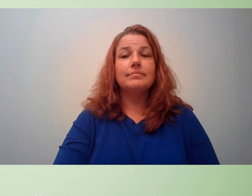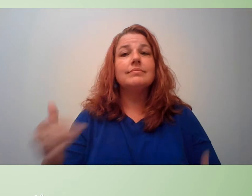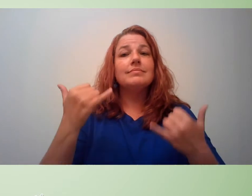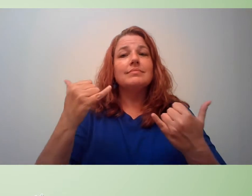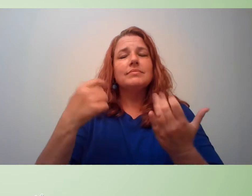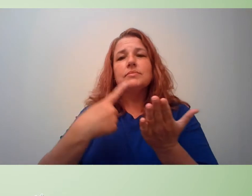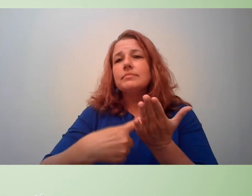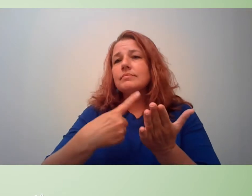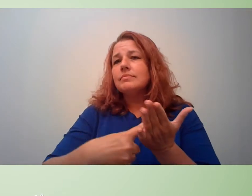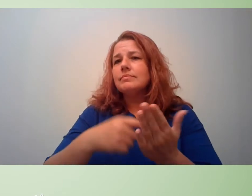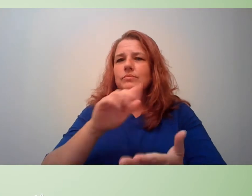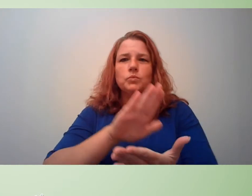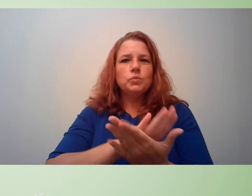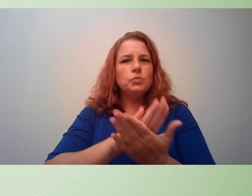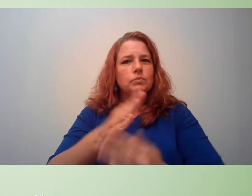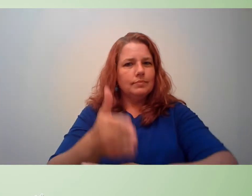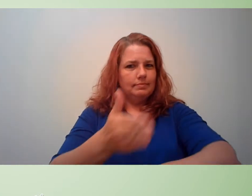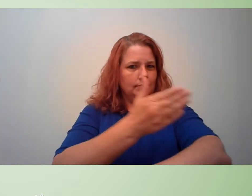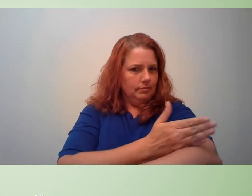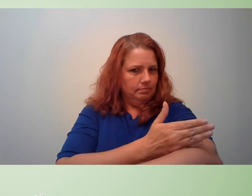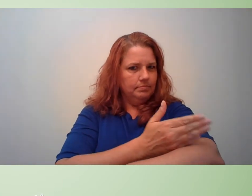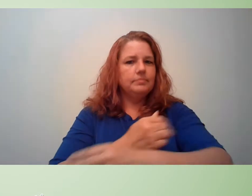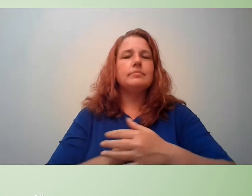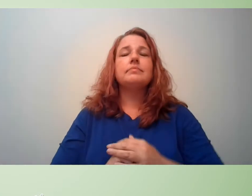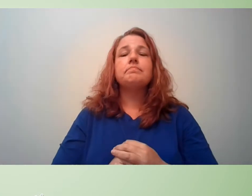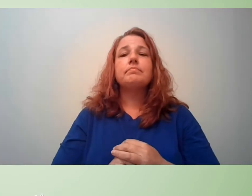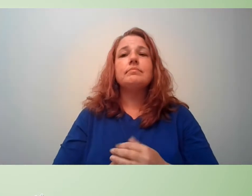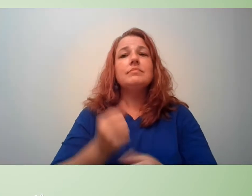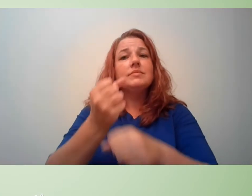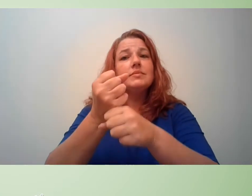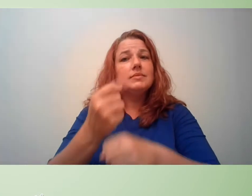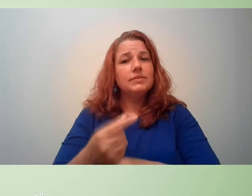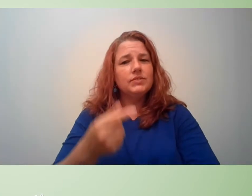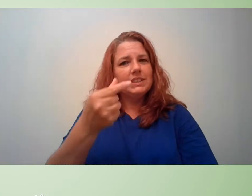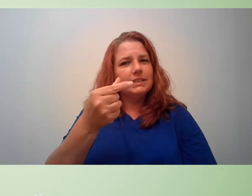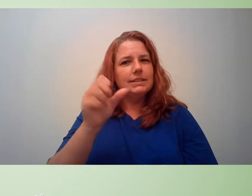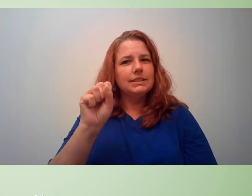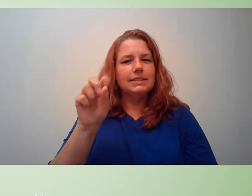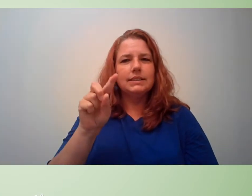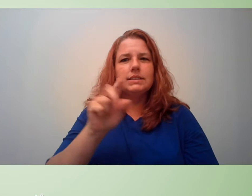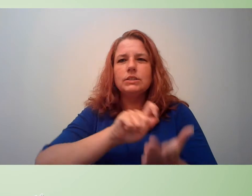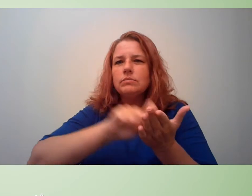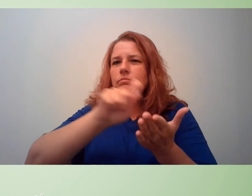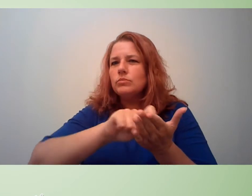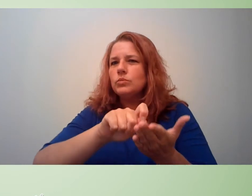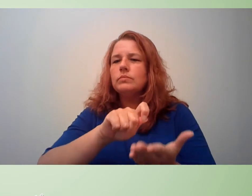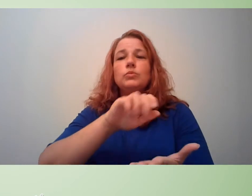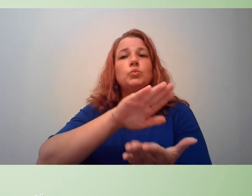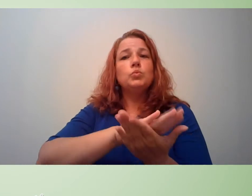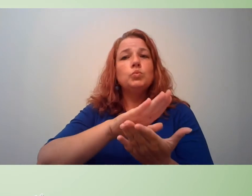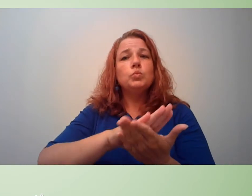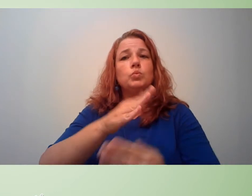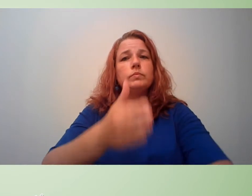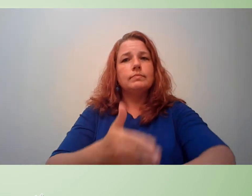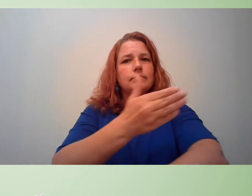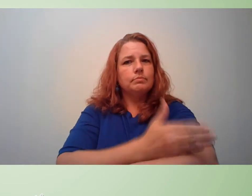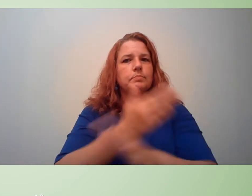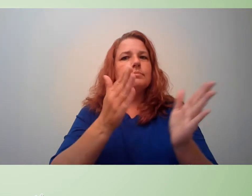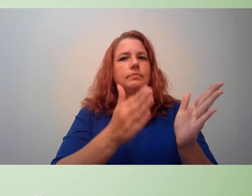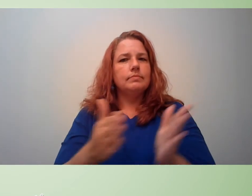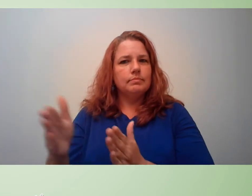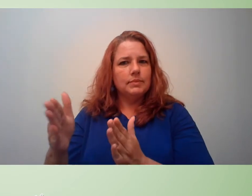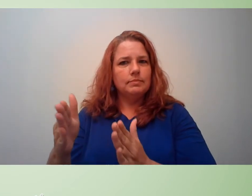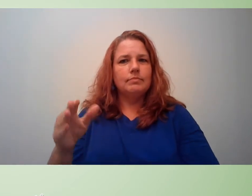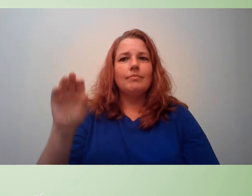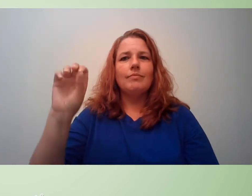Now let's talk about school improvement. Every year, GSD creates a school improvement plan, or SIP. How do we do